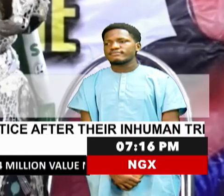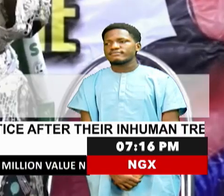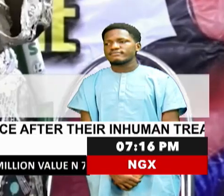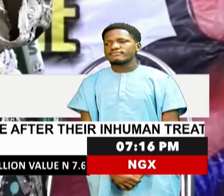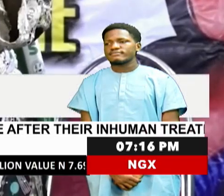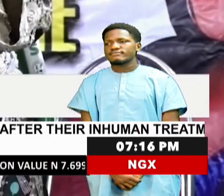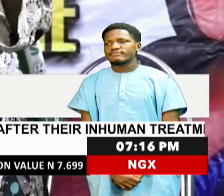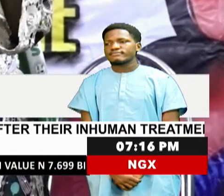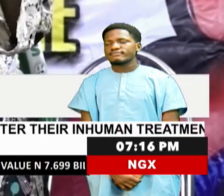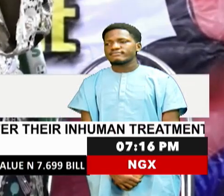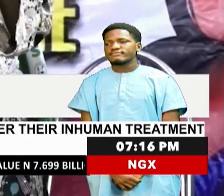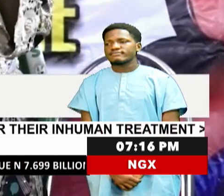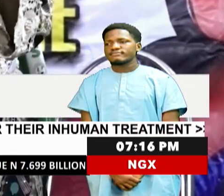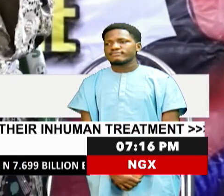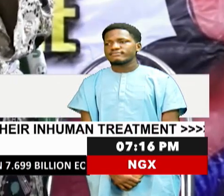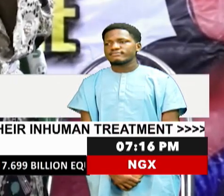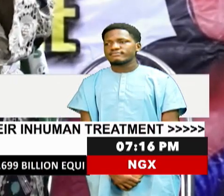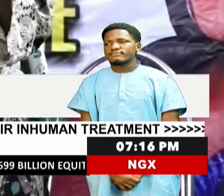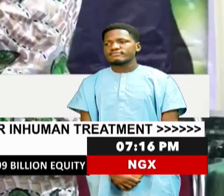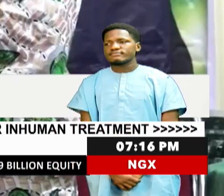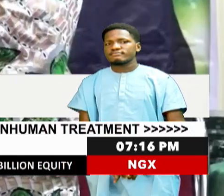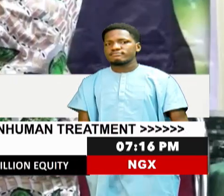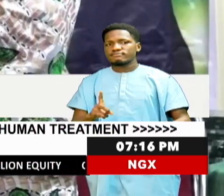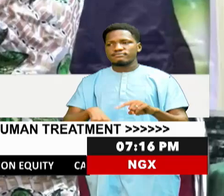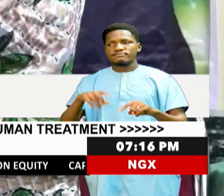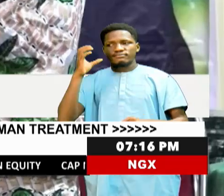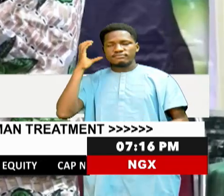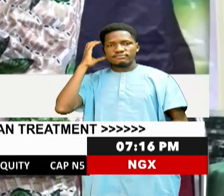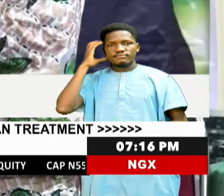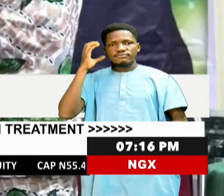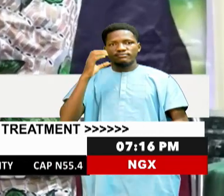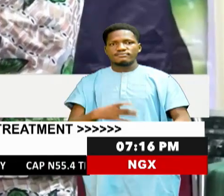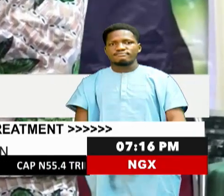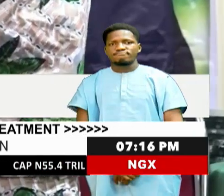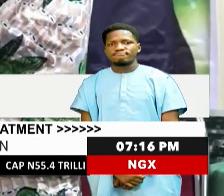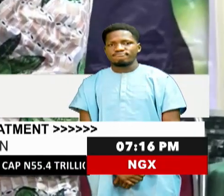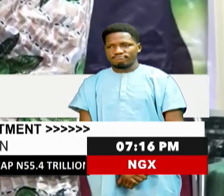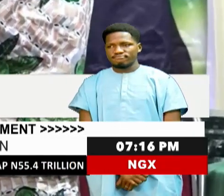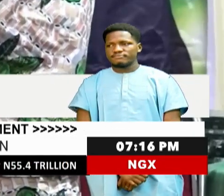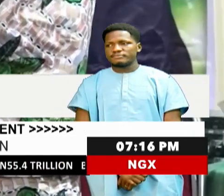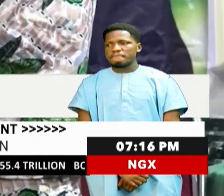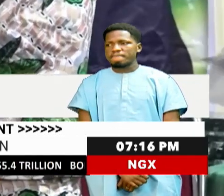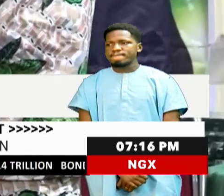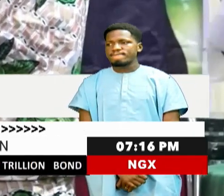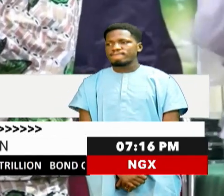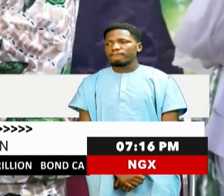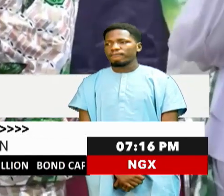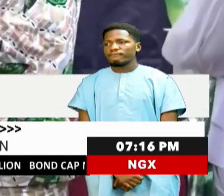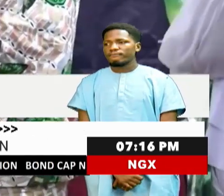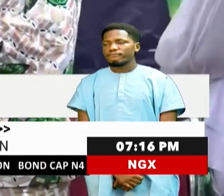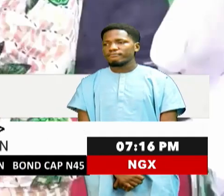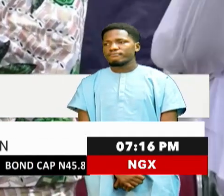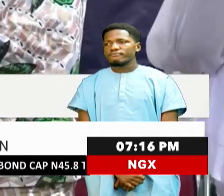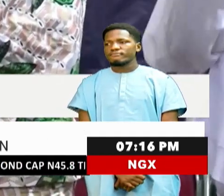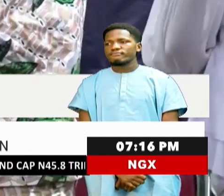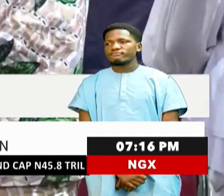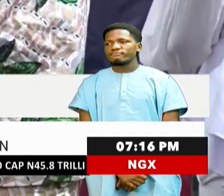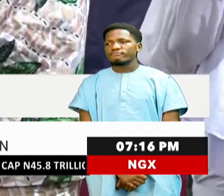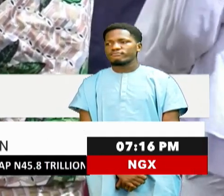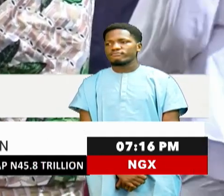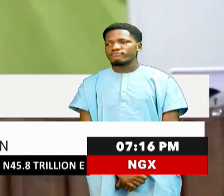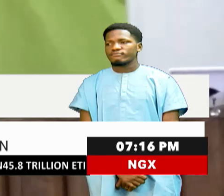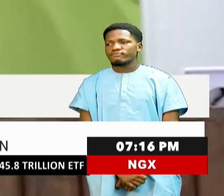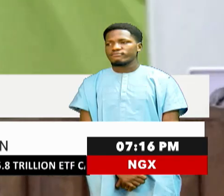Association of Nigerian Female Students, which is to bridge the gender gap in leadership position of the umbrella body of Nigerian